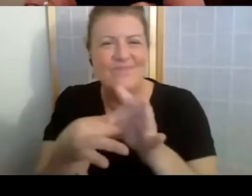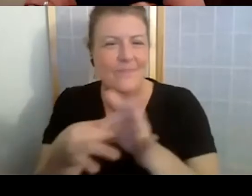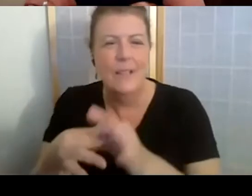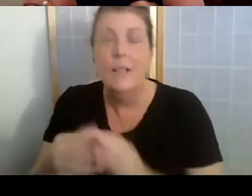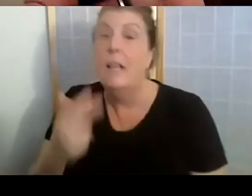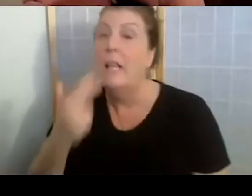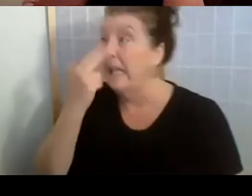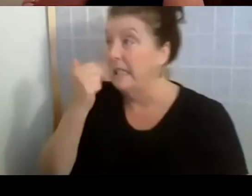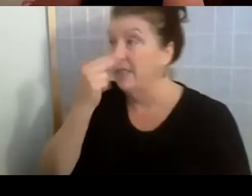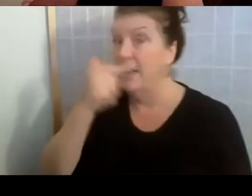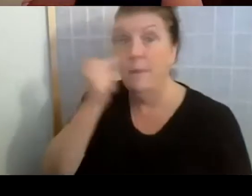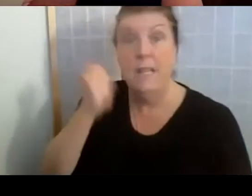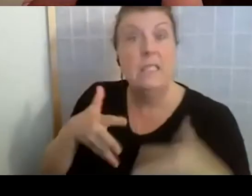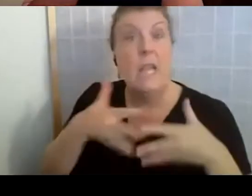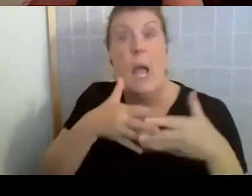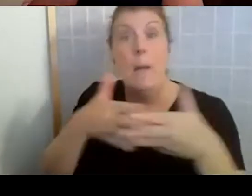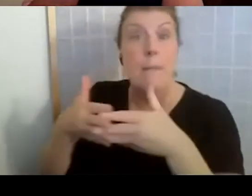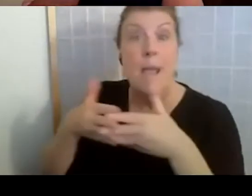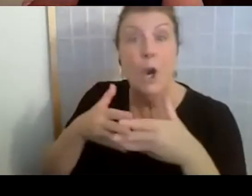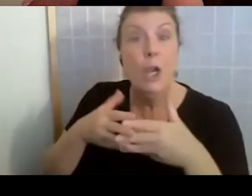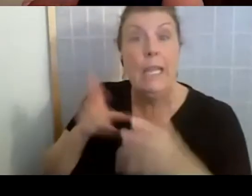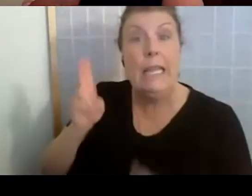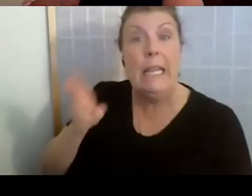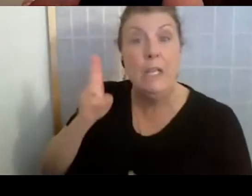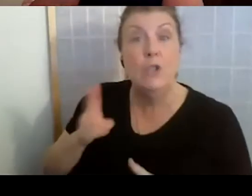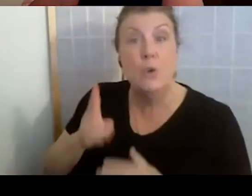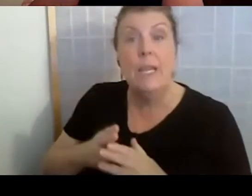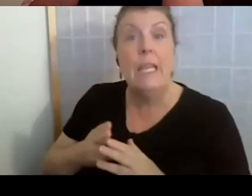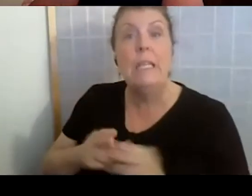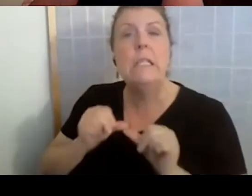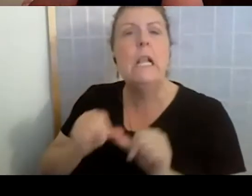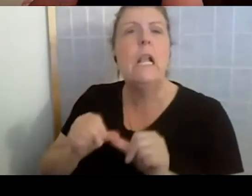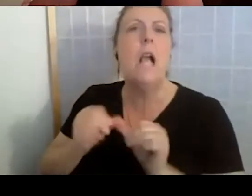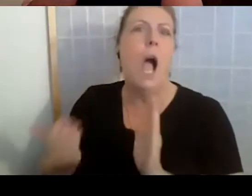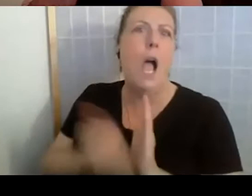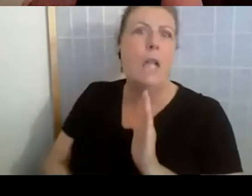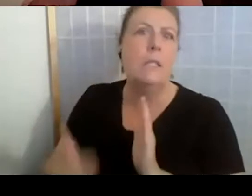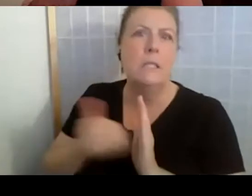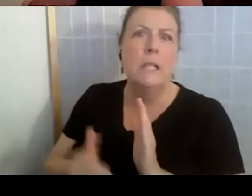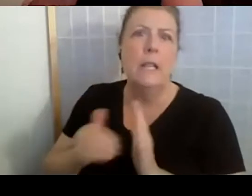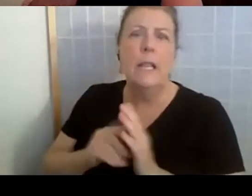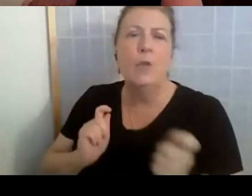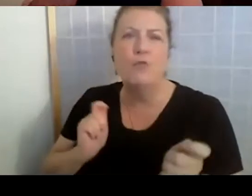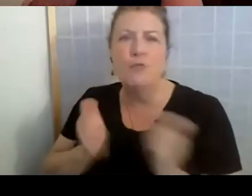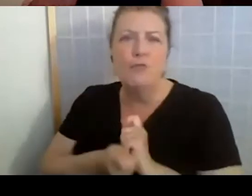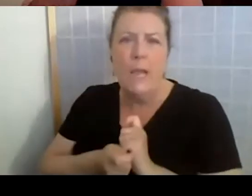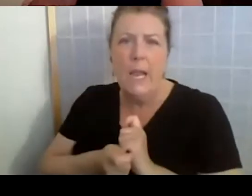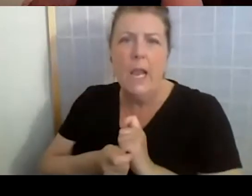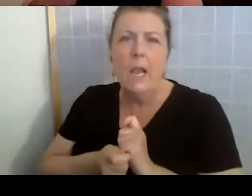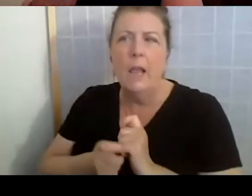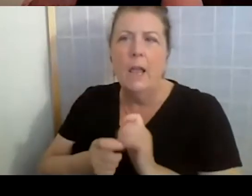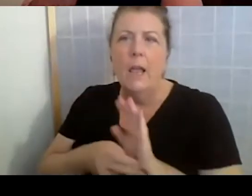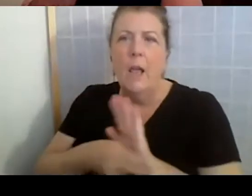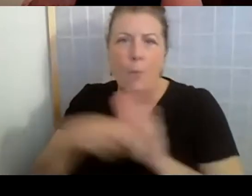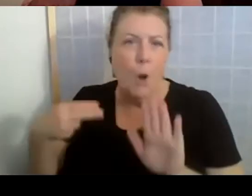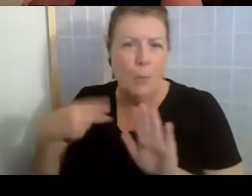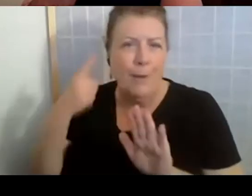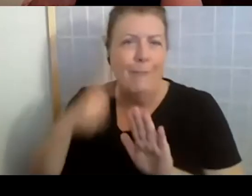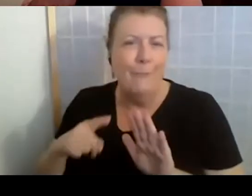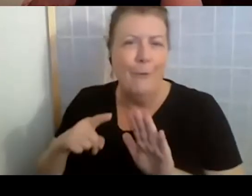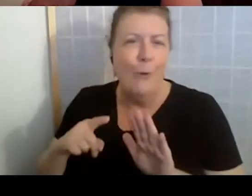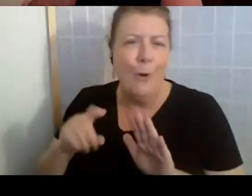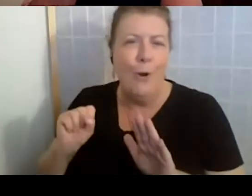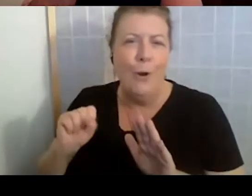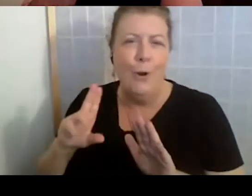constantly reappropriated for superhero purposes, from like Wonder Woman to, you know, even like Forrest Gump, but they always seem to sort of skirt around the